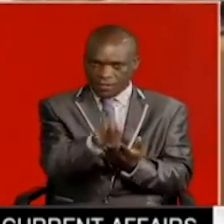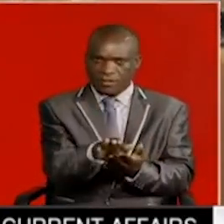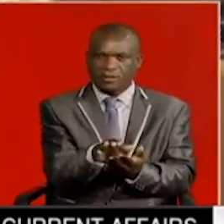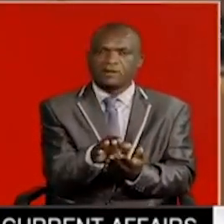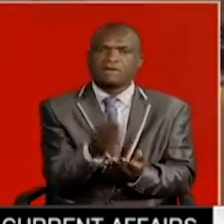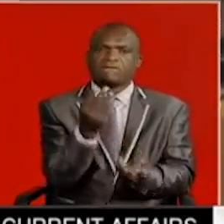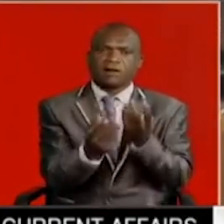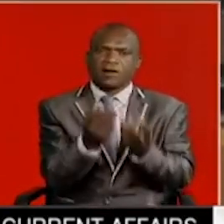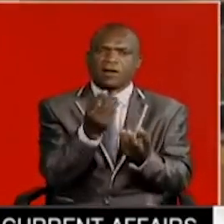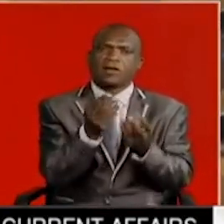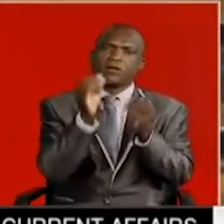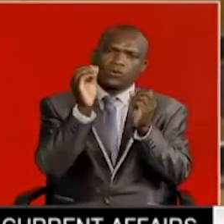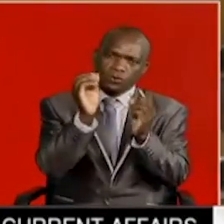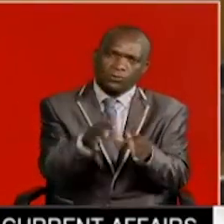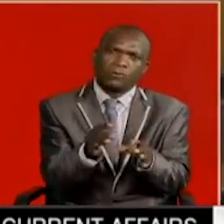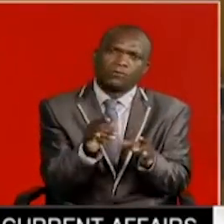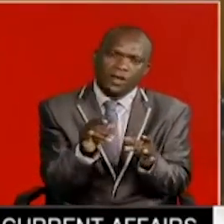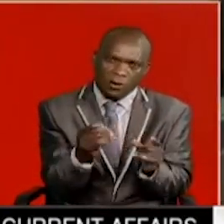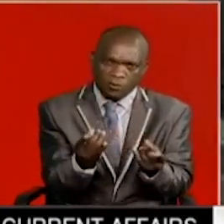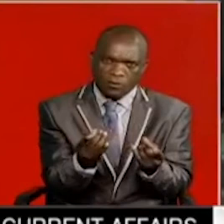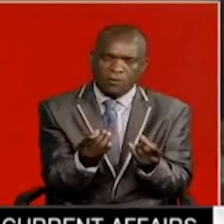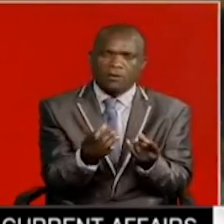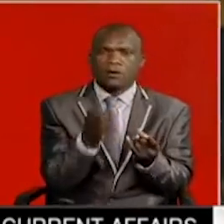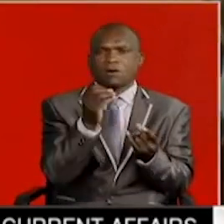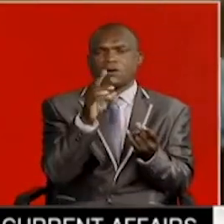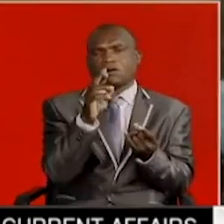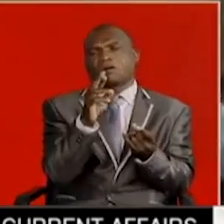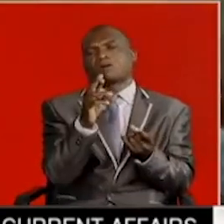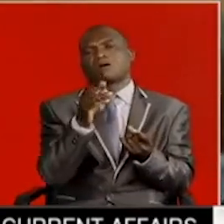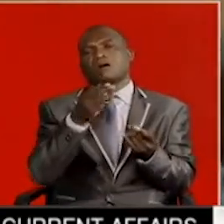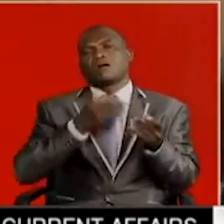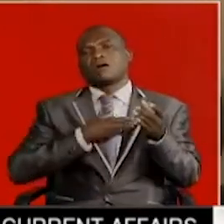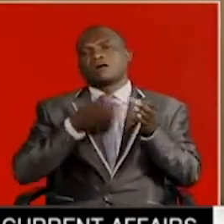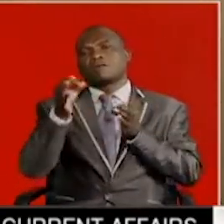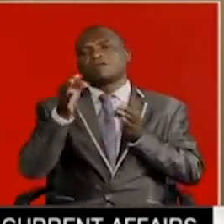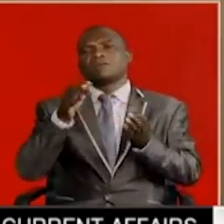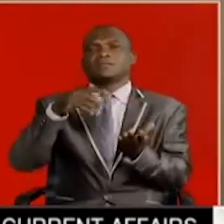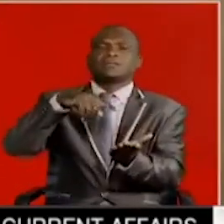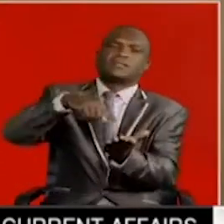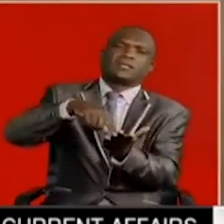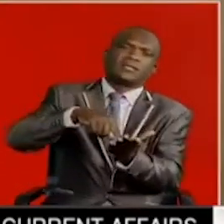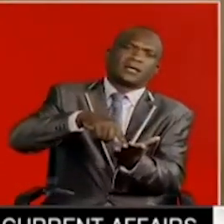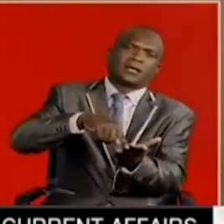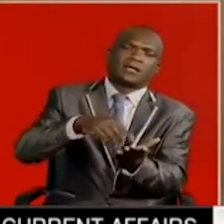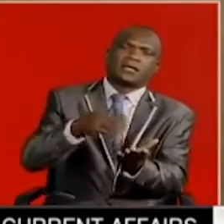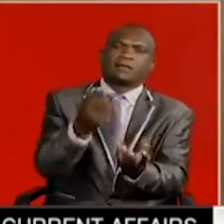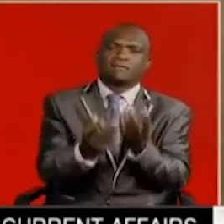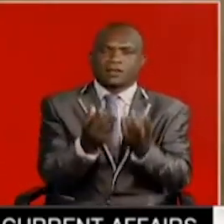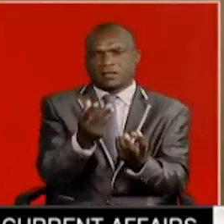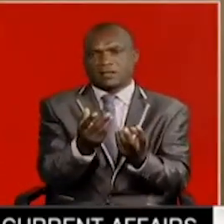insulator, or at some central insulation point, in which case